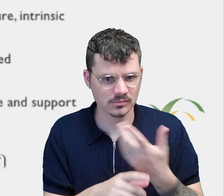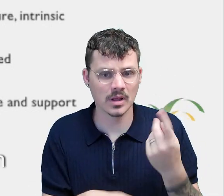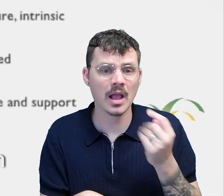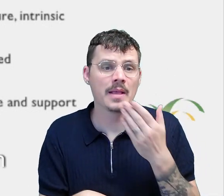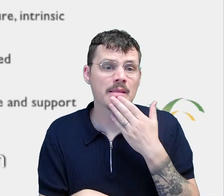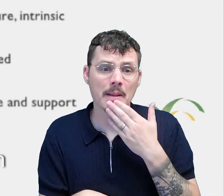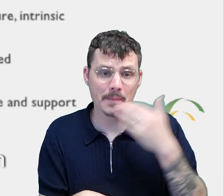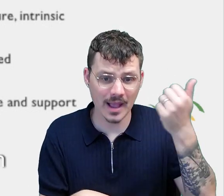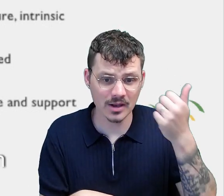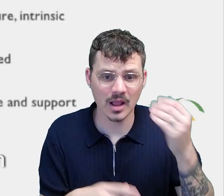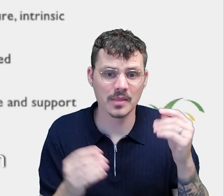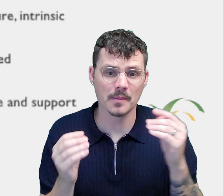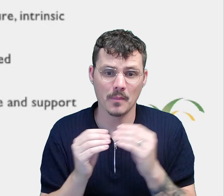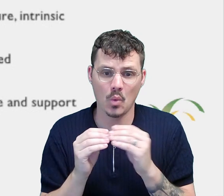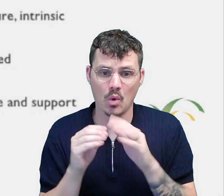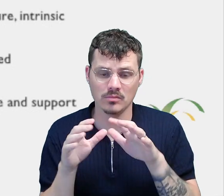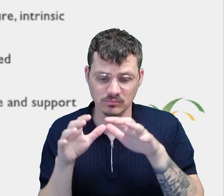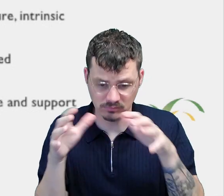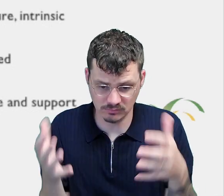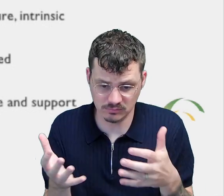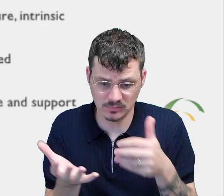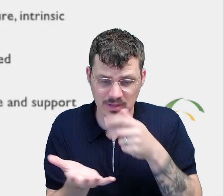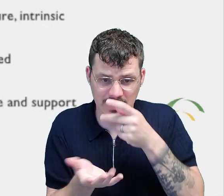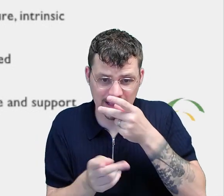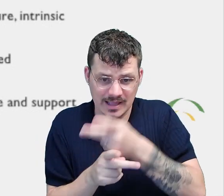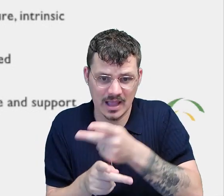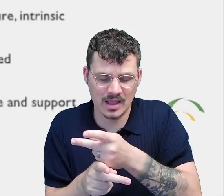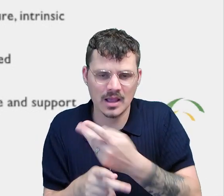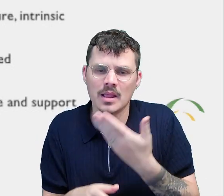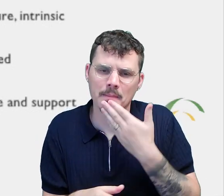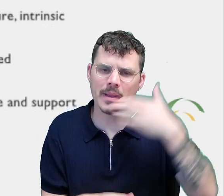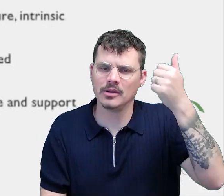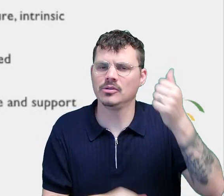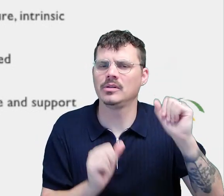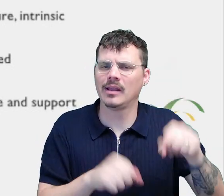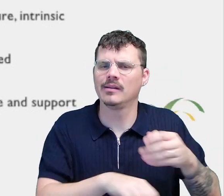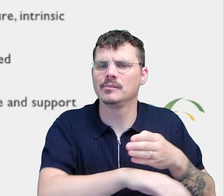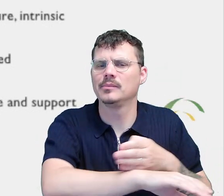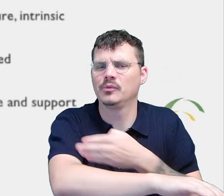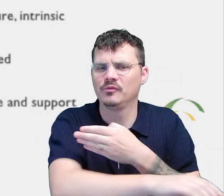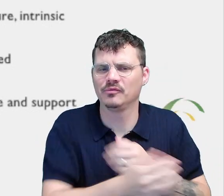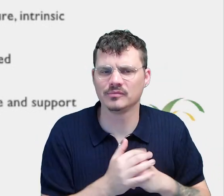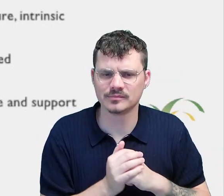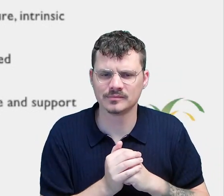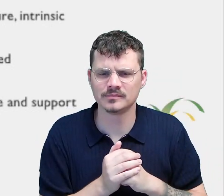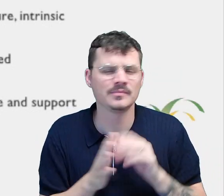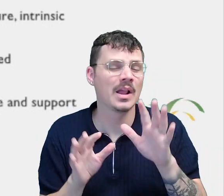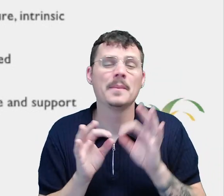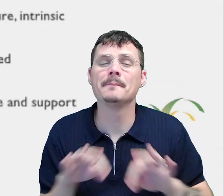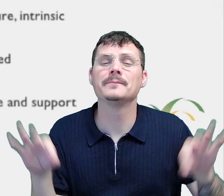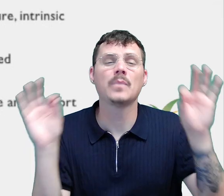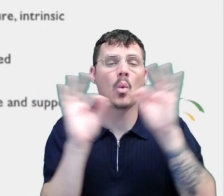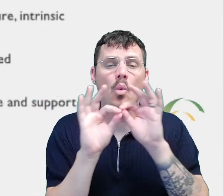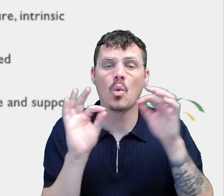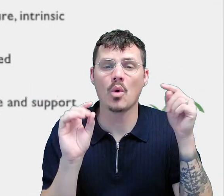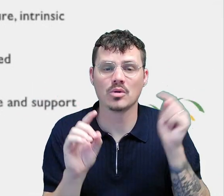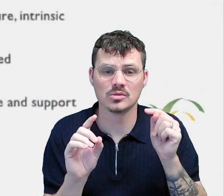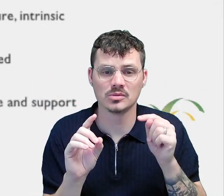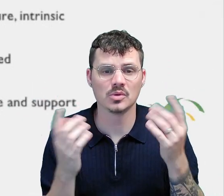better and more whole person the care, the better people do. The most important